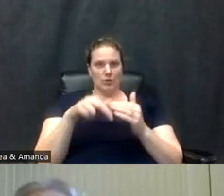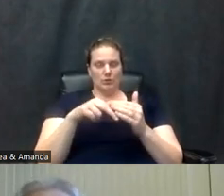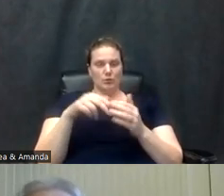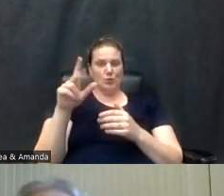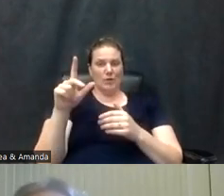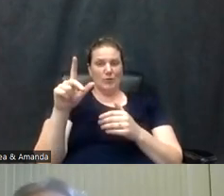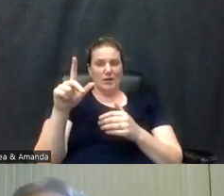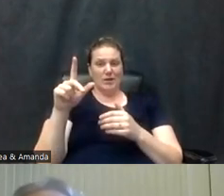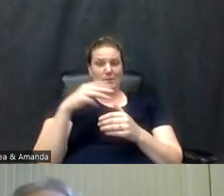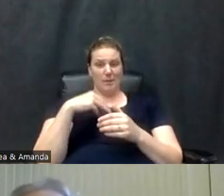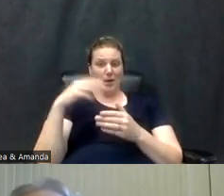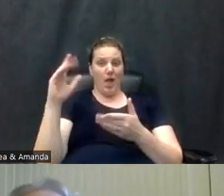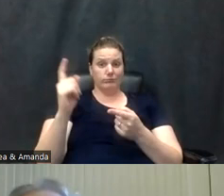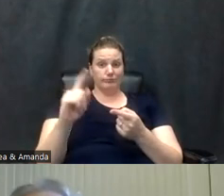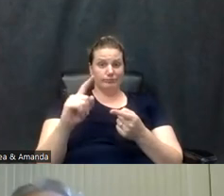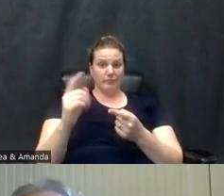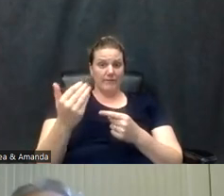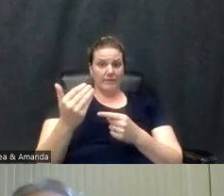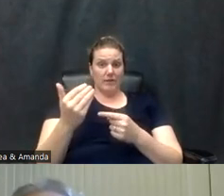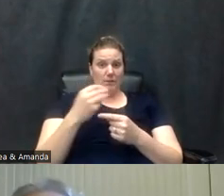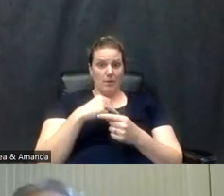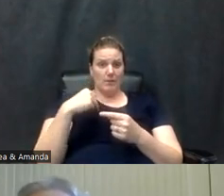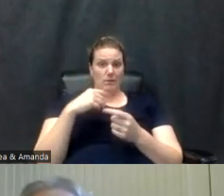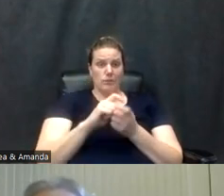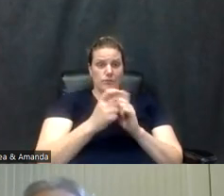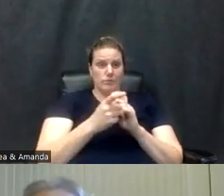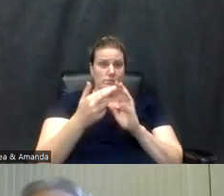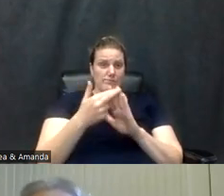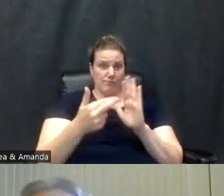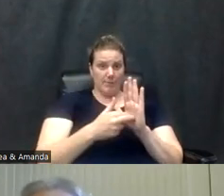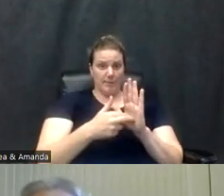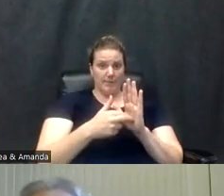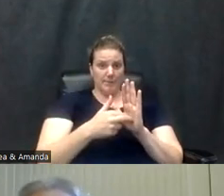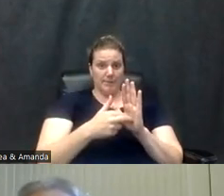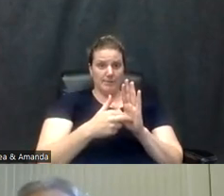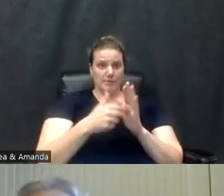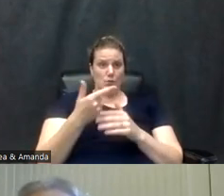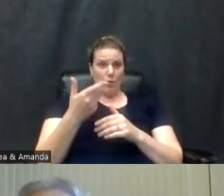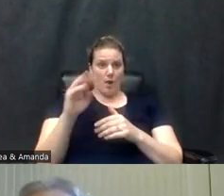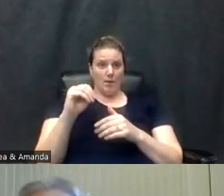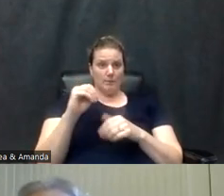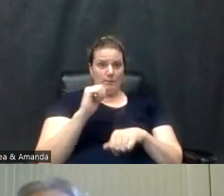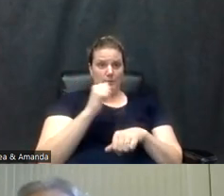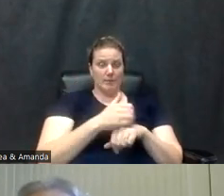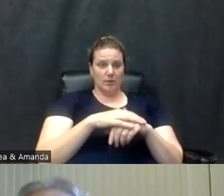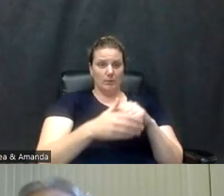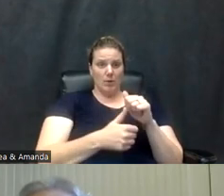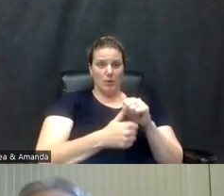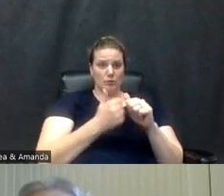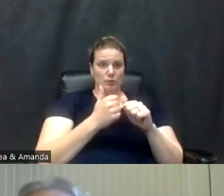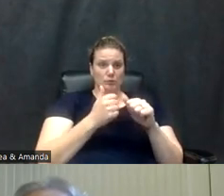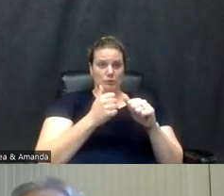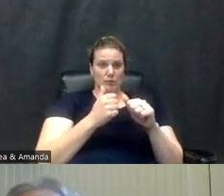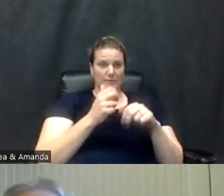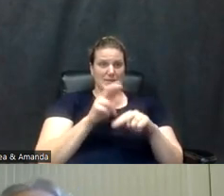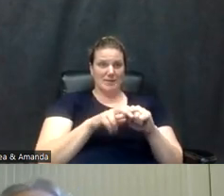members to 15 members, and they have changed their guidelines so that a quorum is based on a majority of the seated